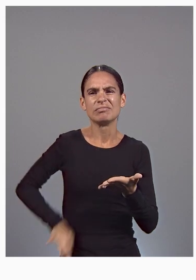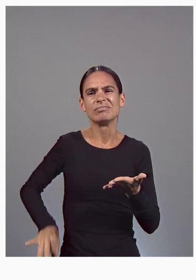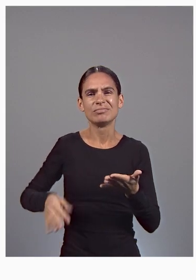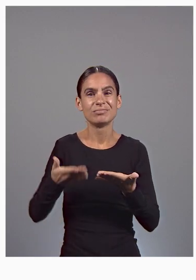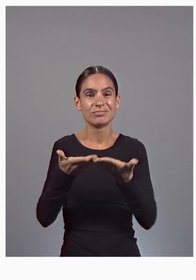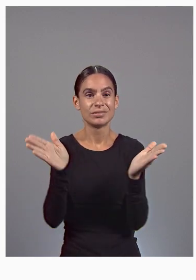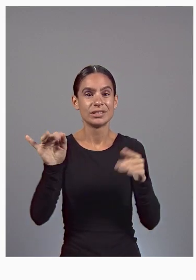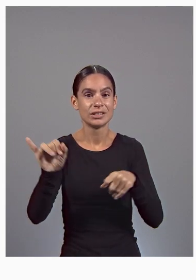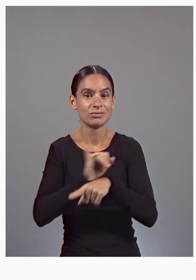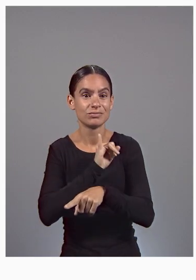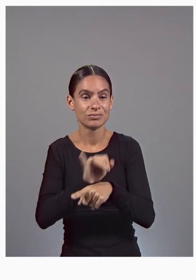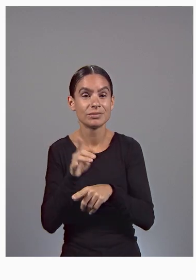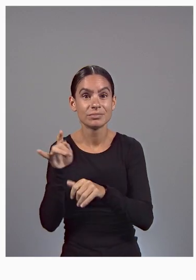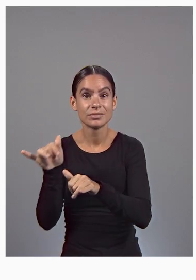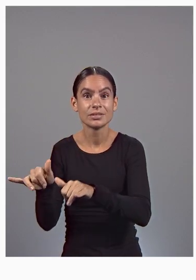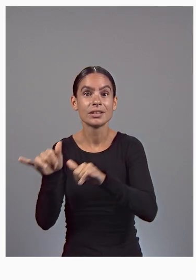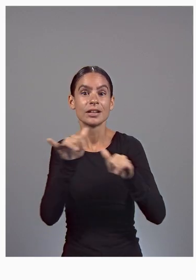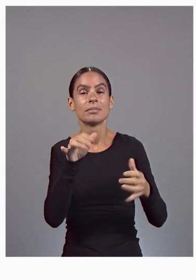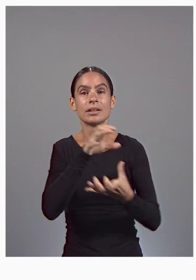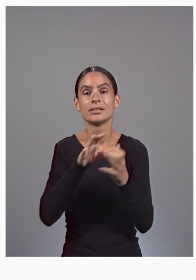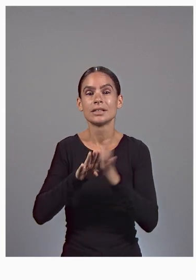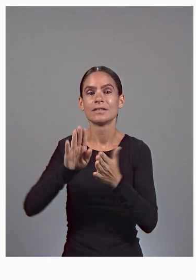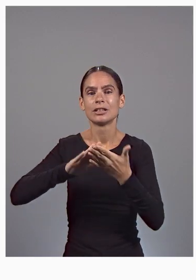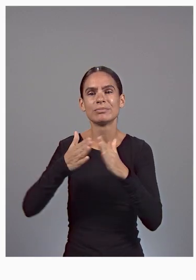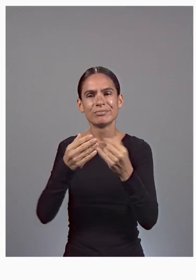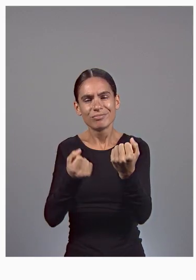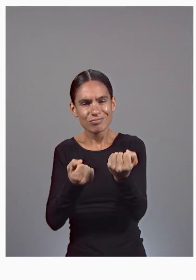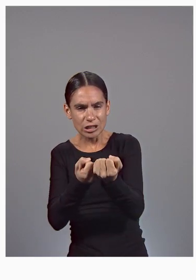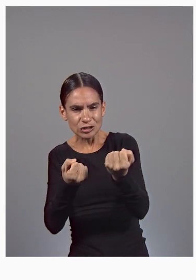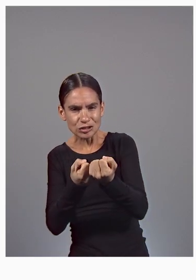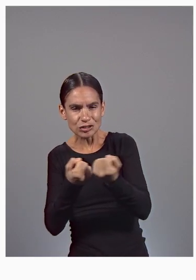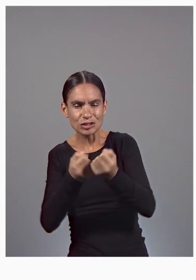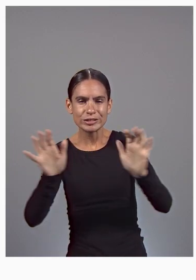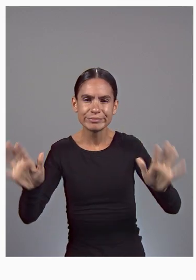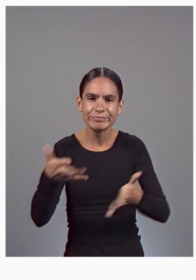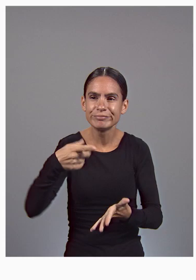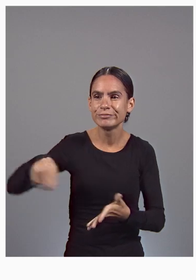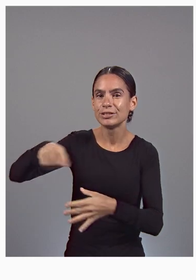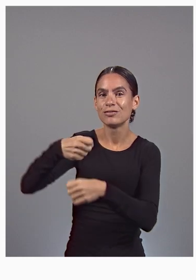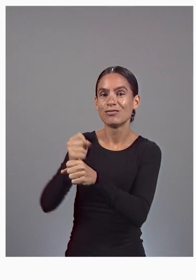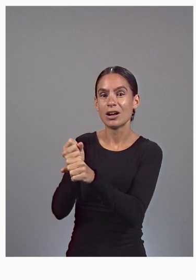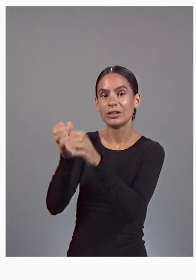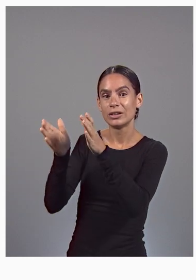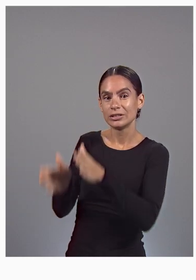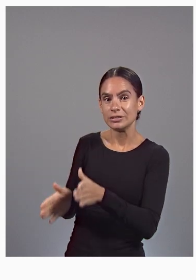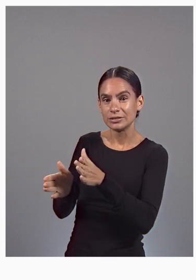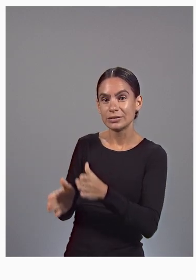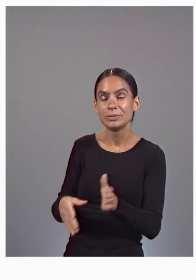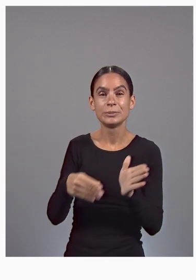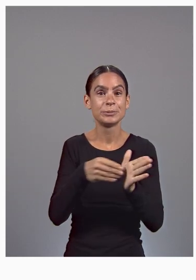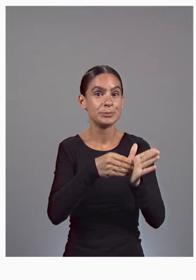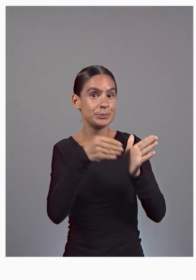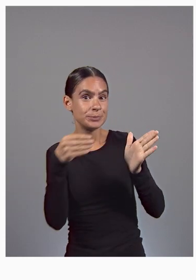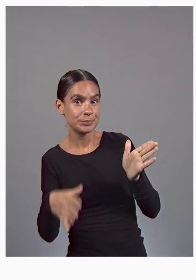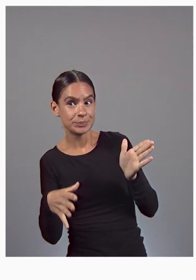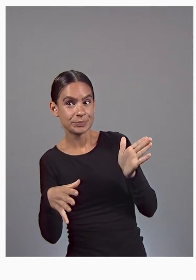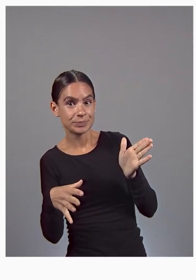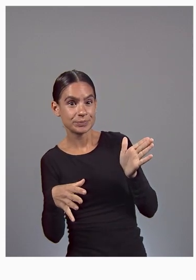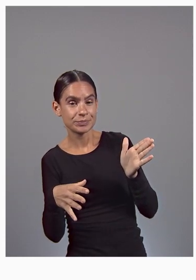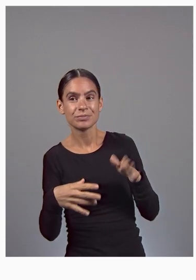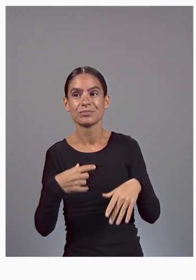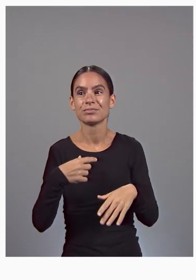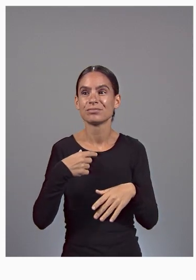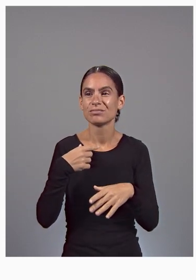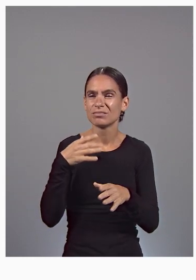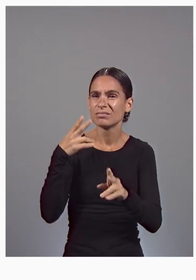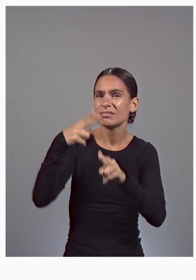This same cloud developer community fosters the creators. And by that, I'm talking about the students, the career switchers,